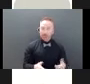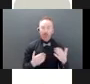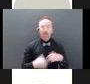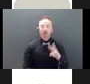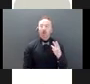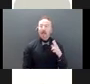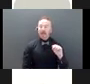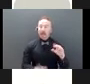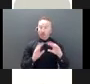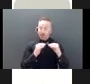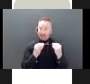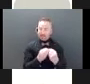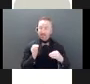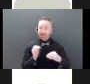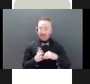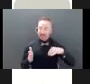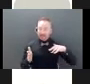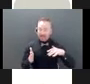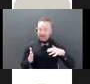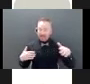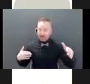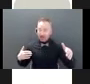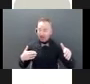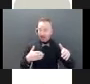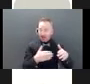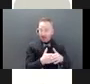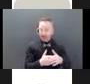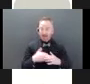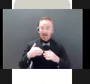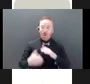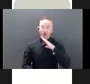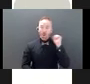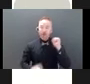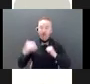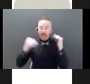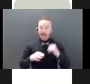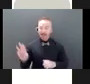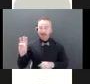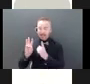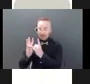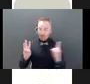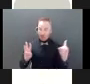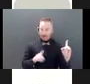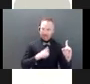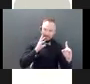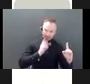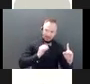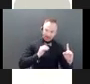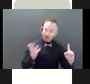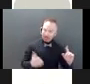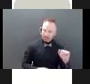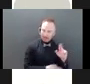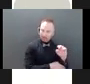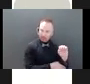done indicate that one in six older adults experienced some form of abuse. So that's pretty alarming when you think